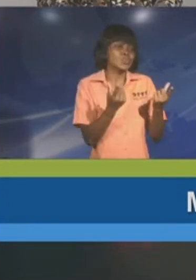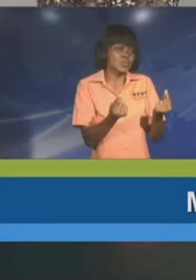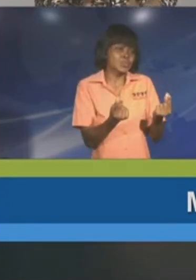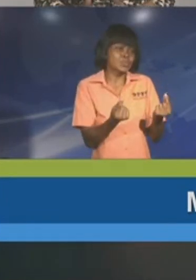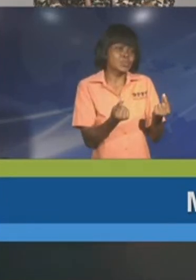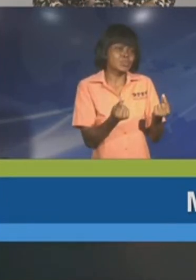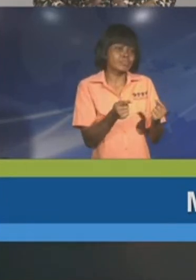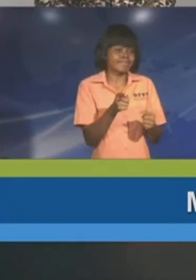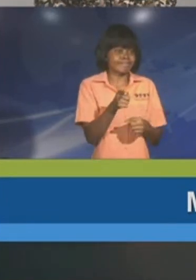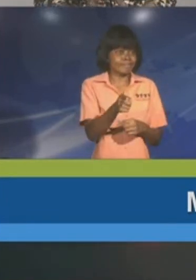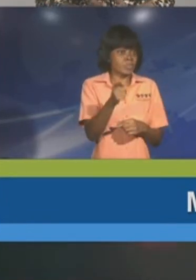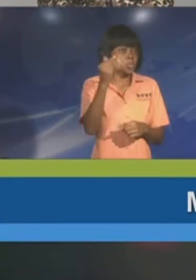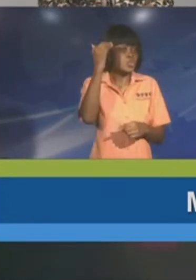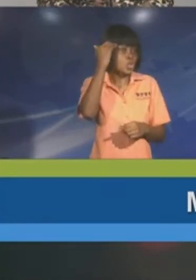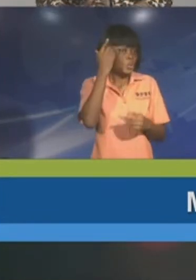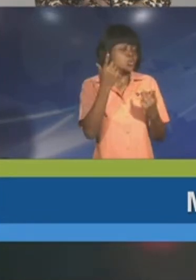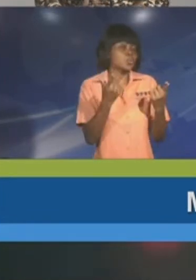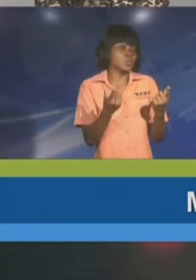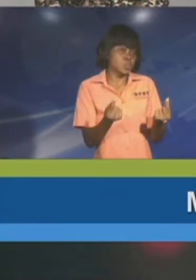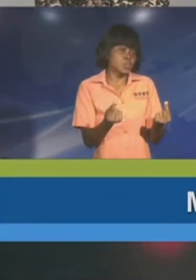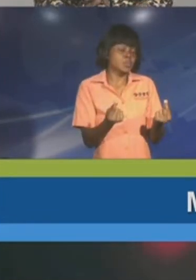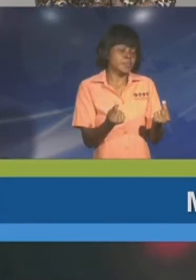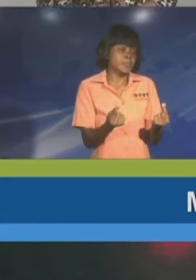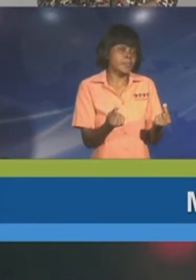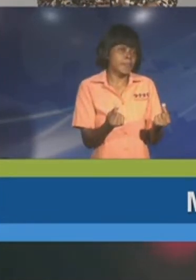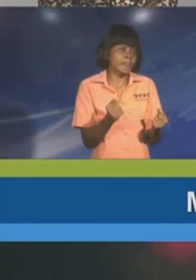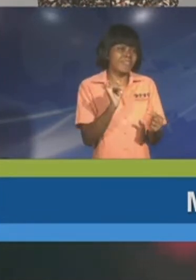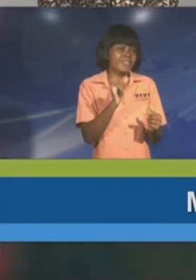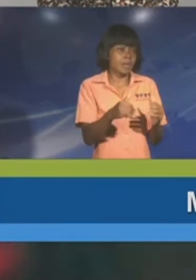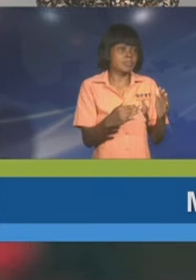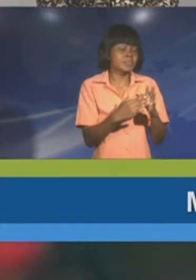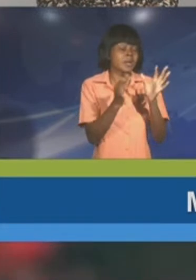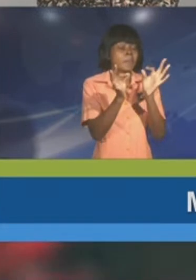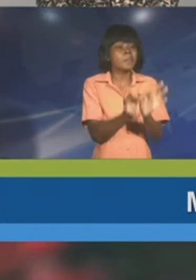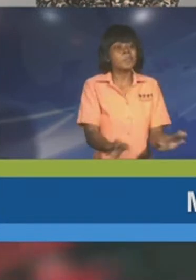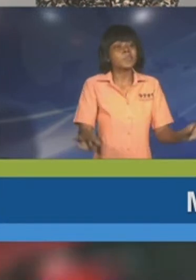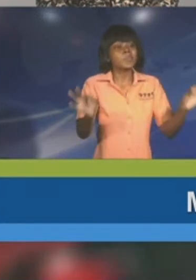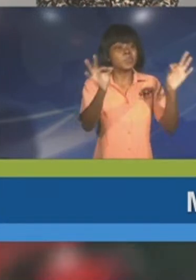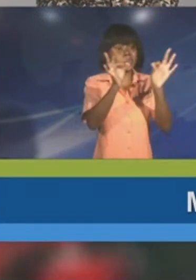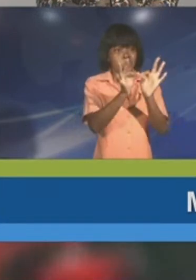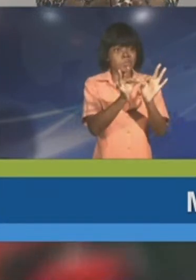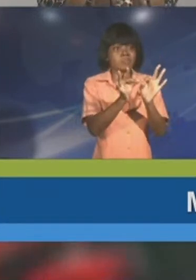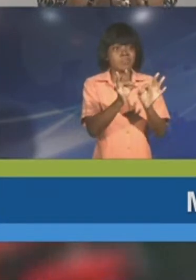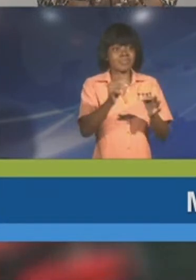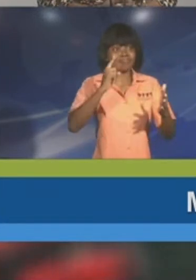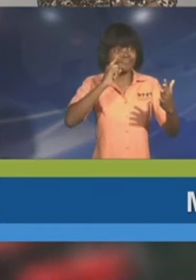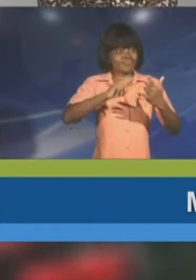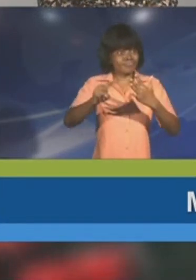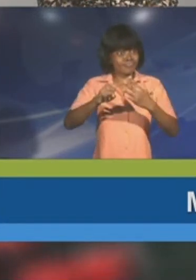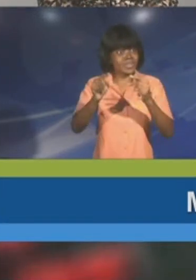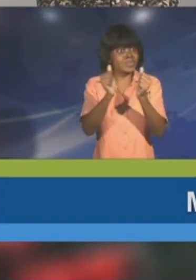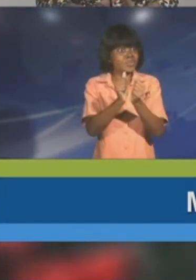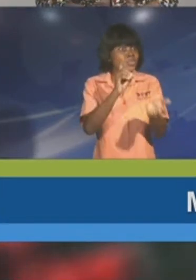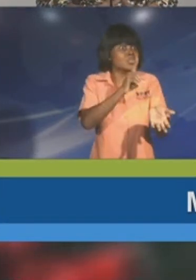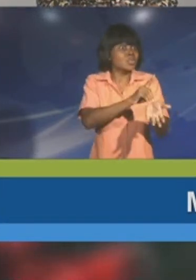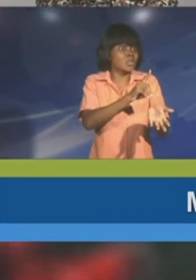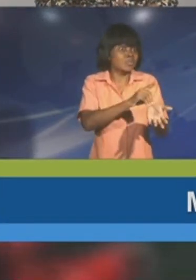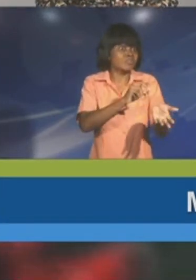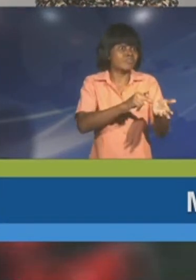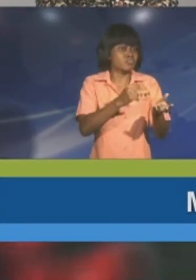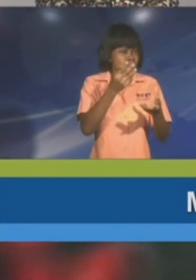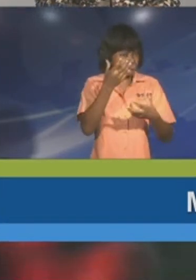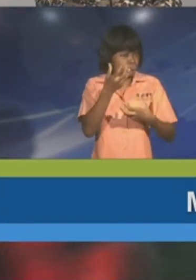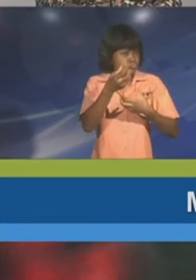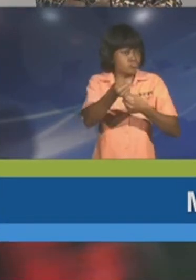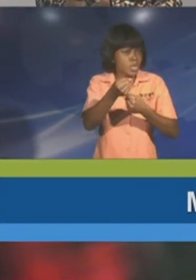come back, check your child, monitor, be calm, have your connection with your medical person, either nurse or doctor, but have the confidence to know